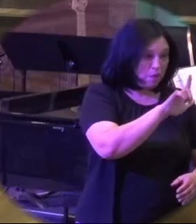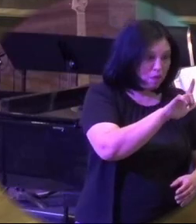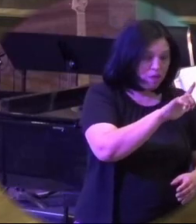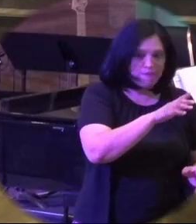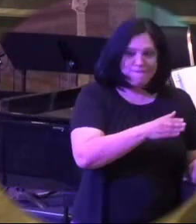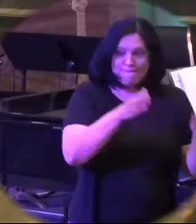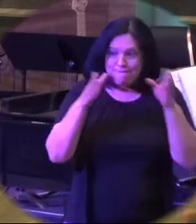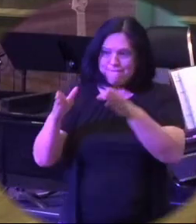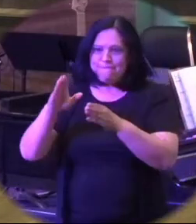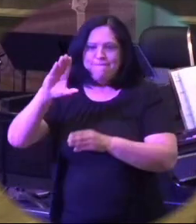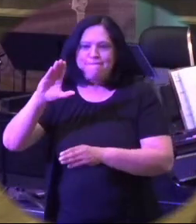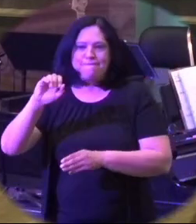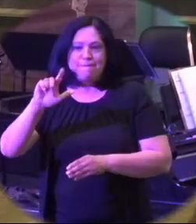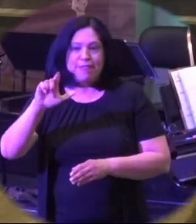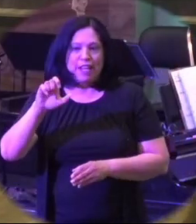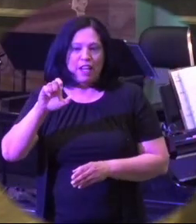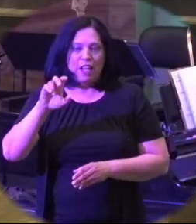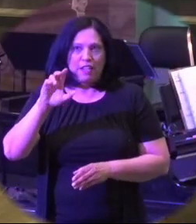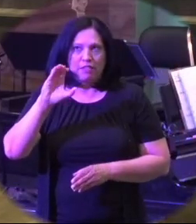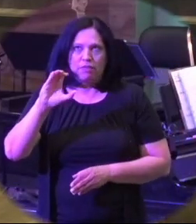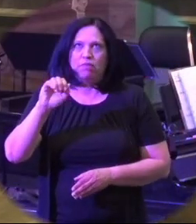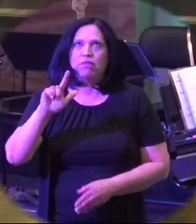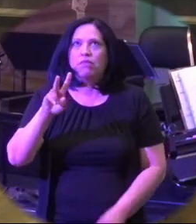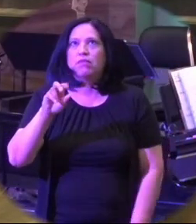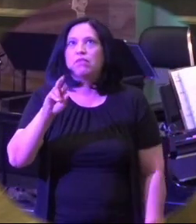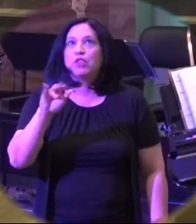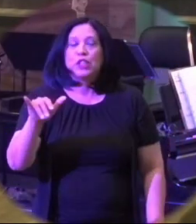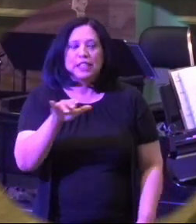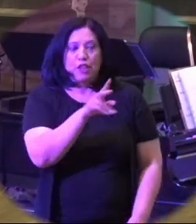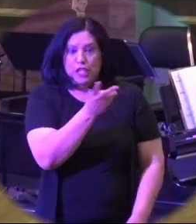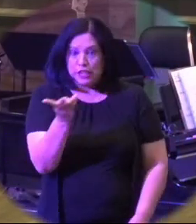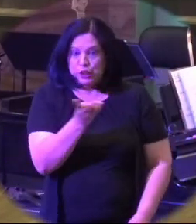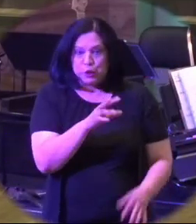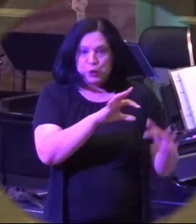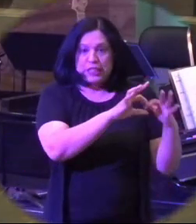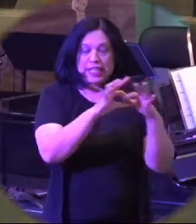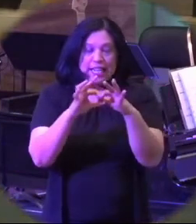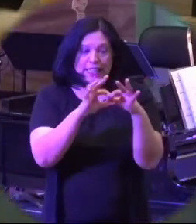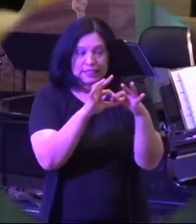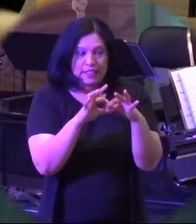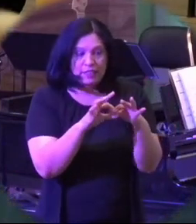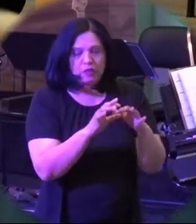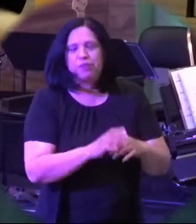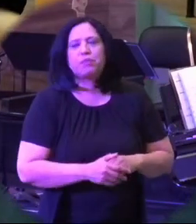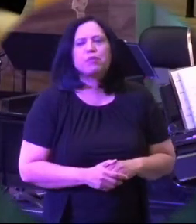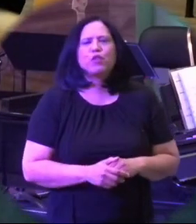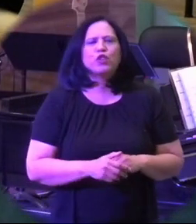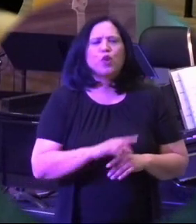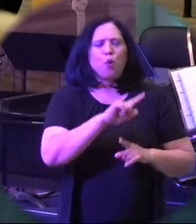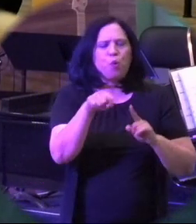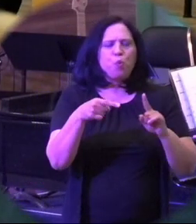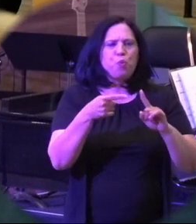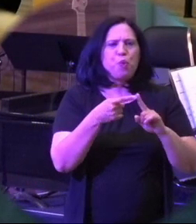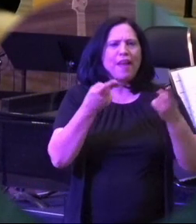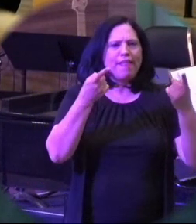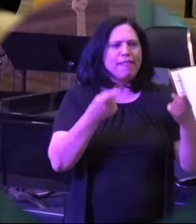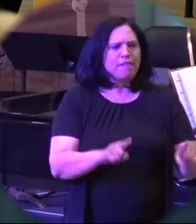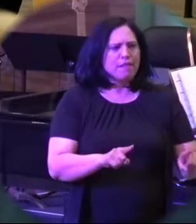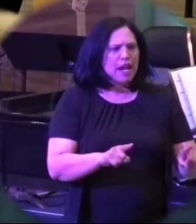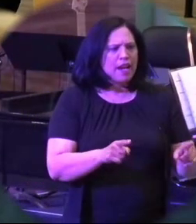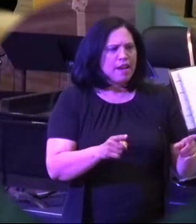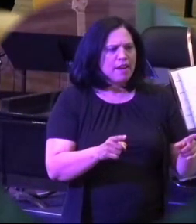are connected at the end of the message. So we're going to start by asking the question, when did the event of the Tower of Babel